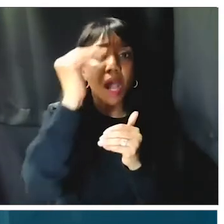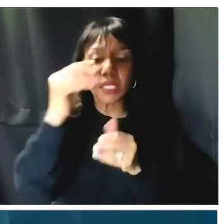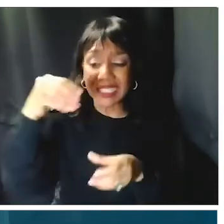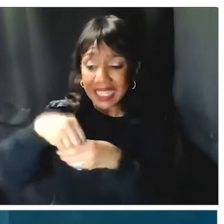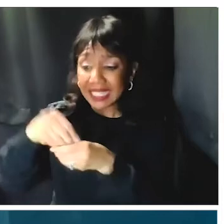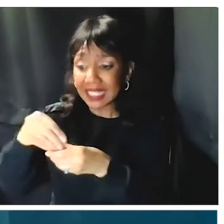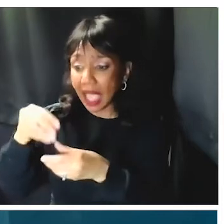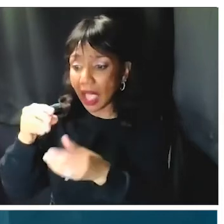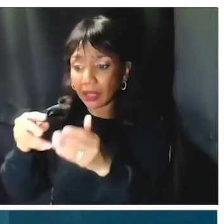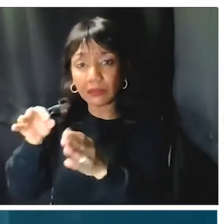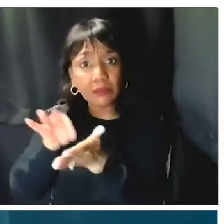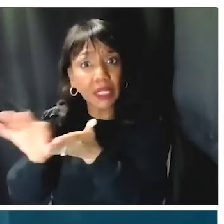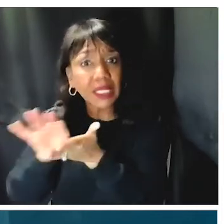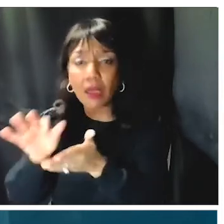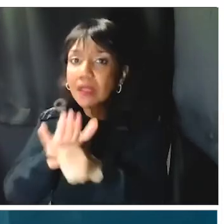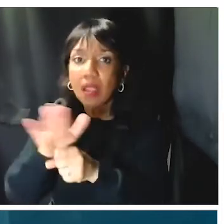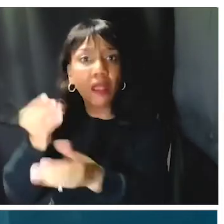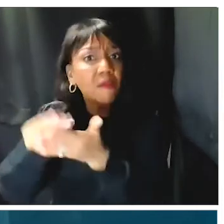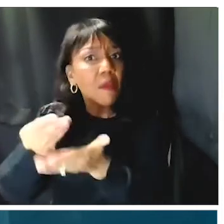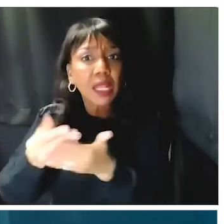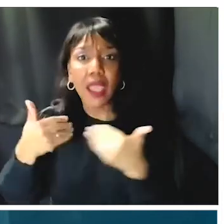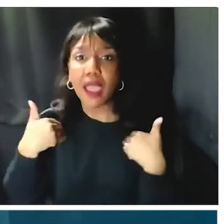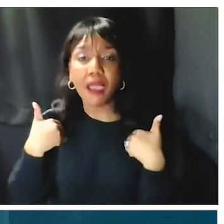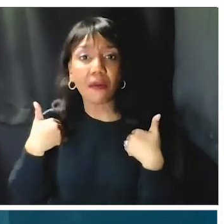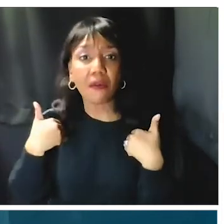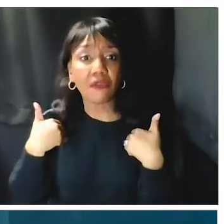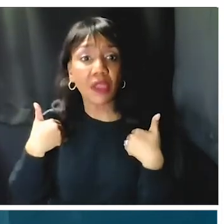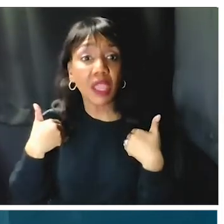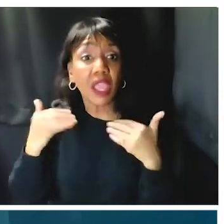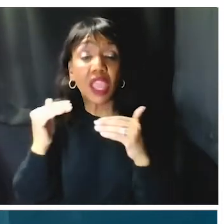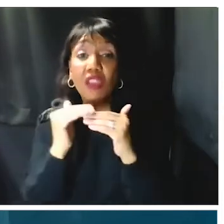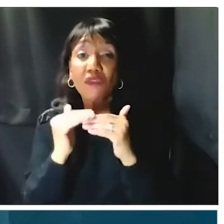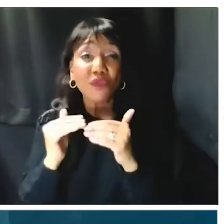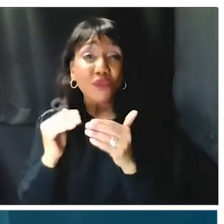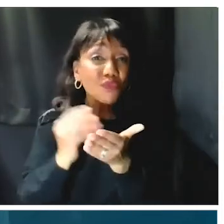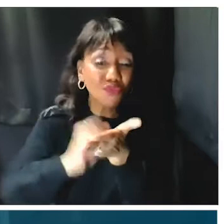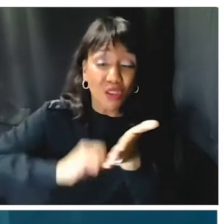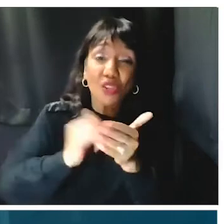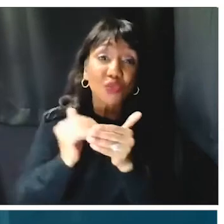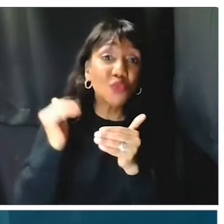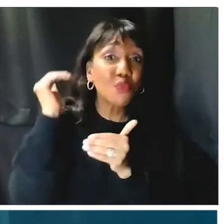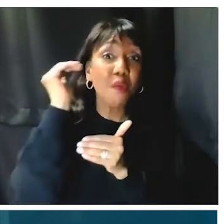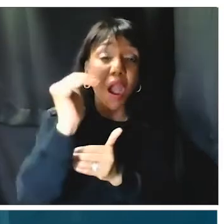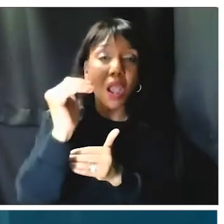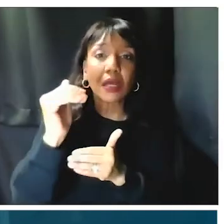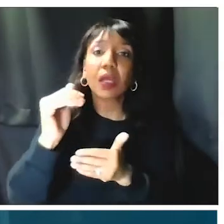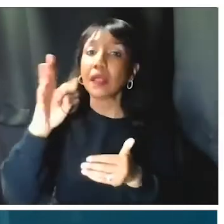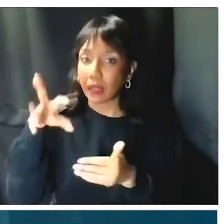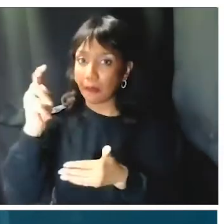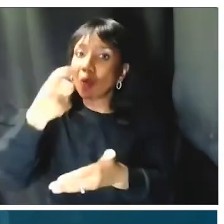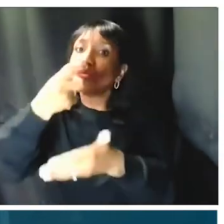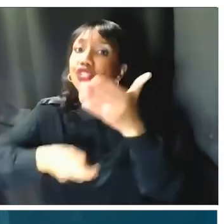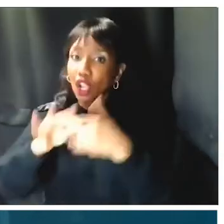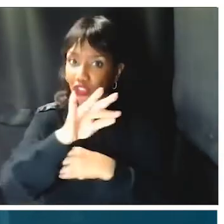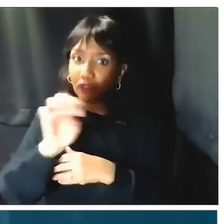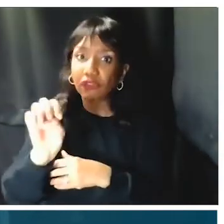cover a charge or purchase. Overdrawing your account usually results in your bank charging you a fee due